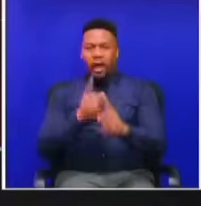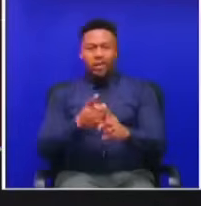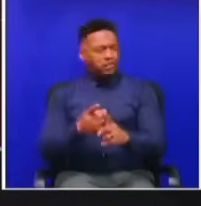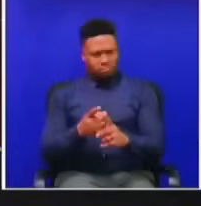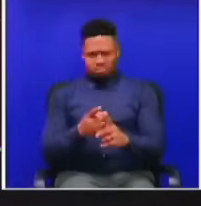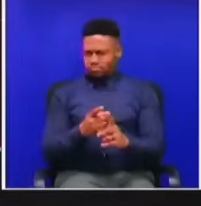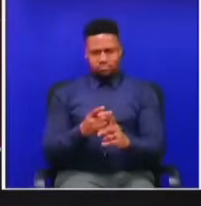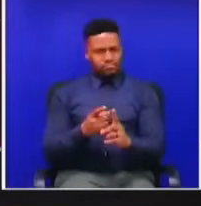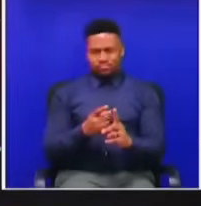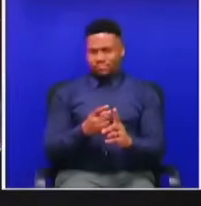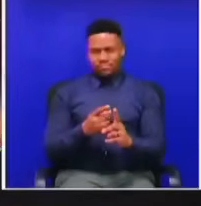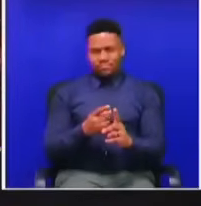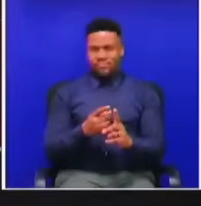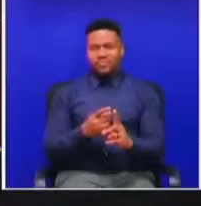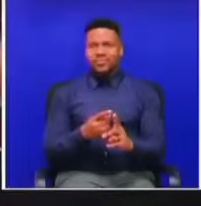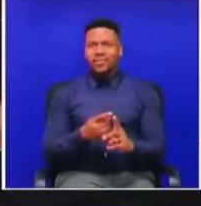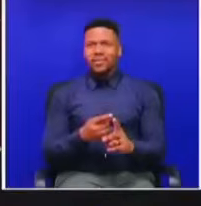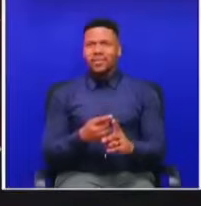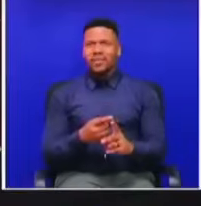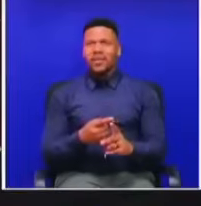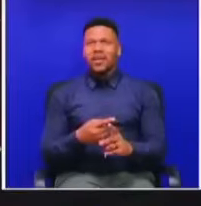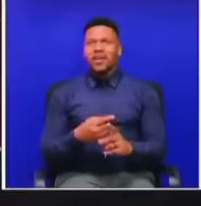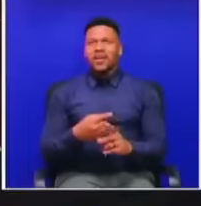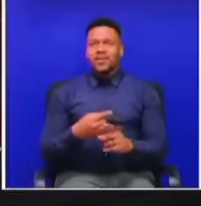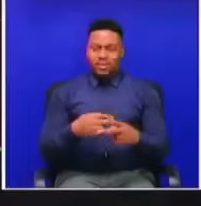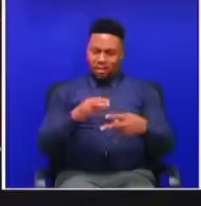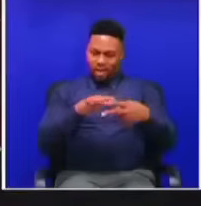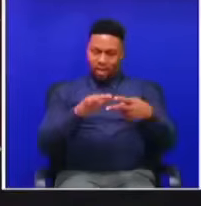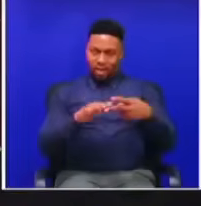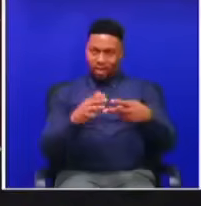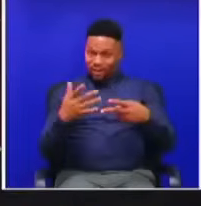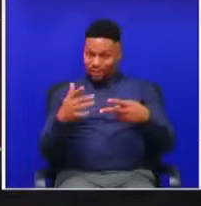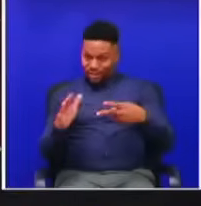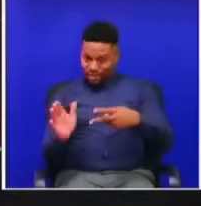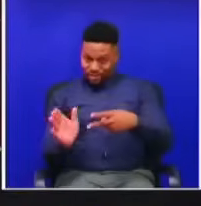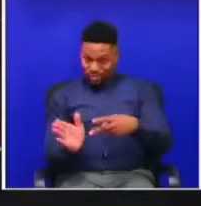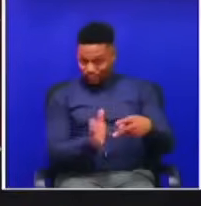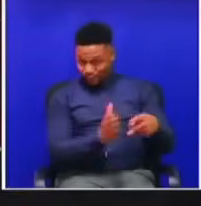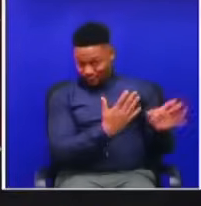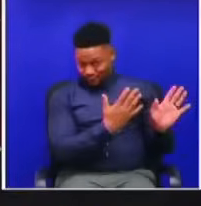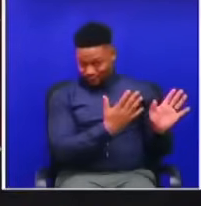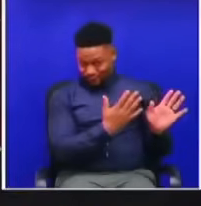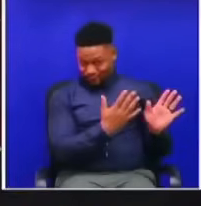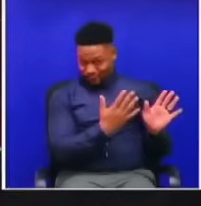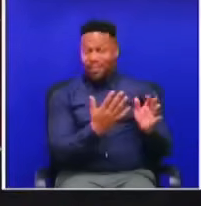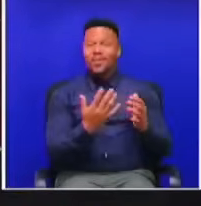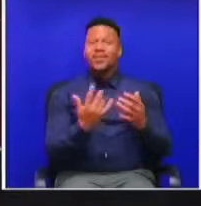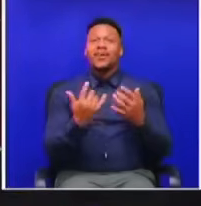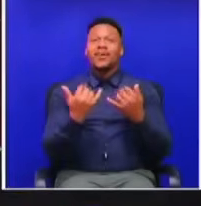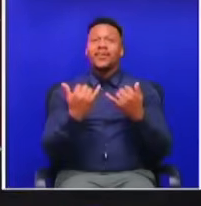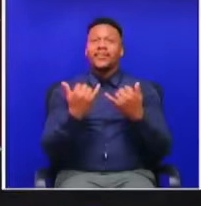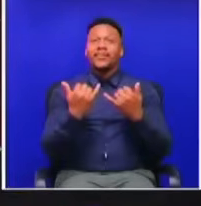Now, once we've cleared those 2 questions, I should say that